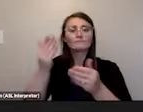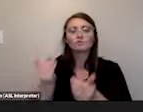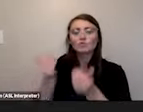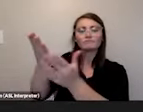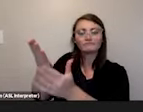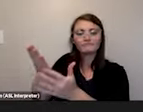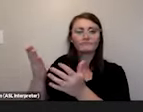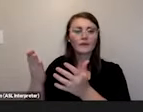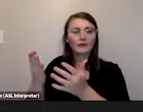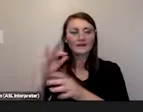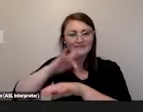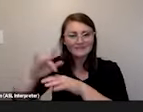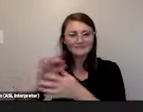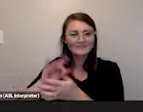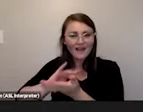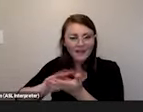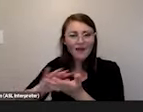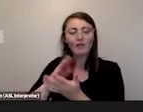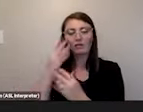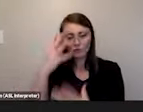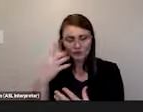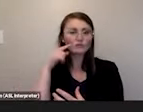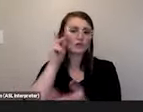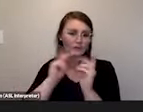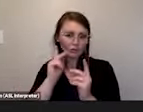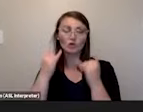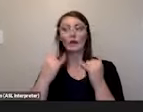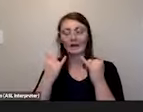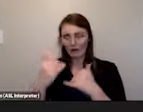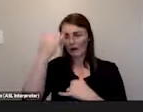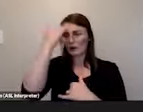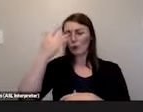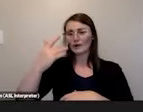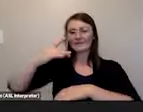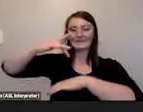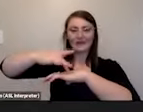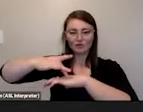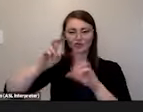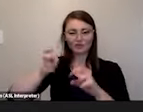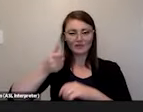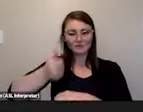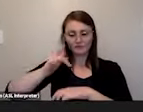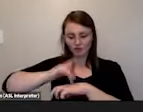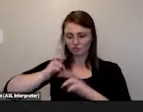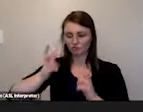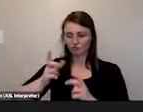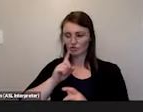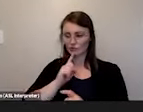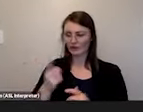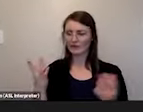even during this time where touch is kind of is very iffy, because it's